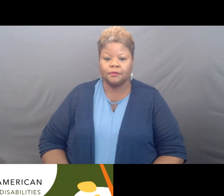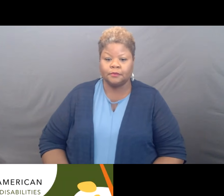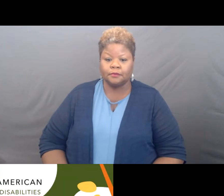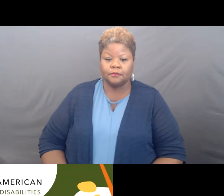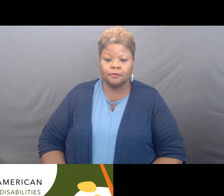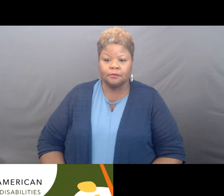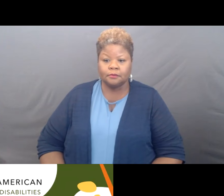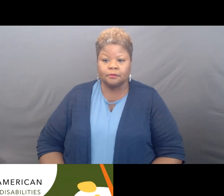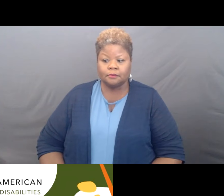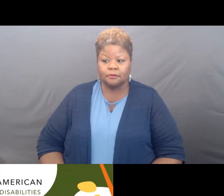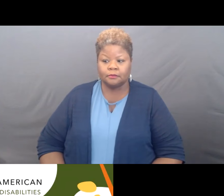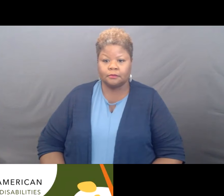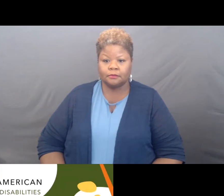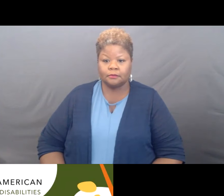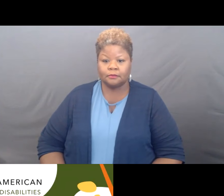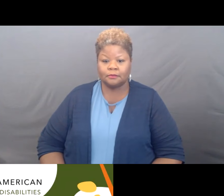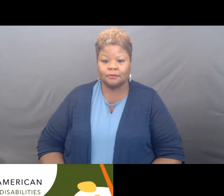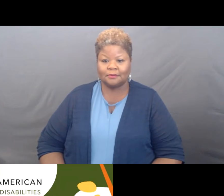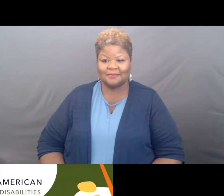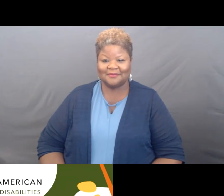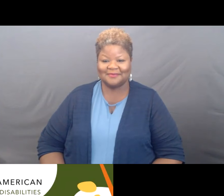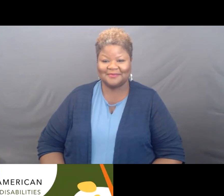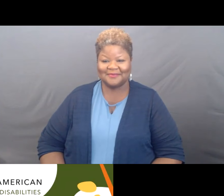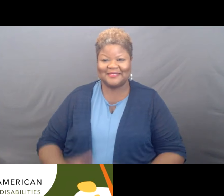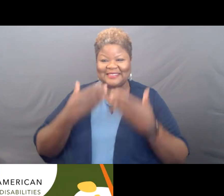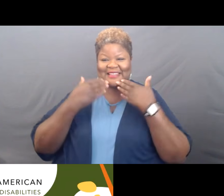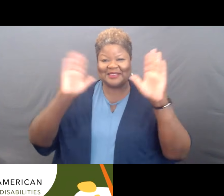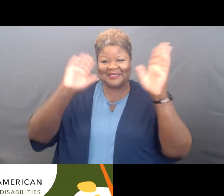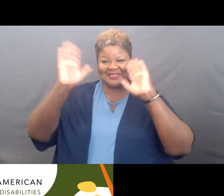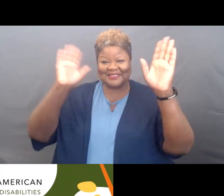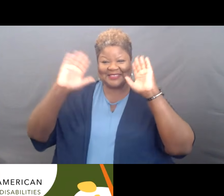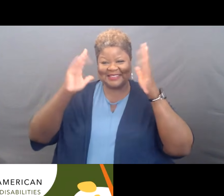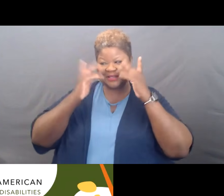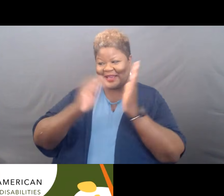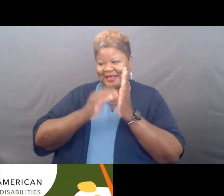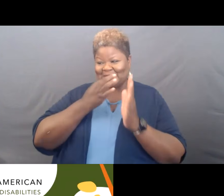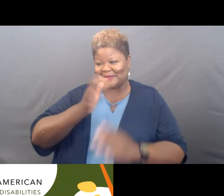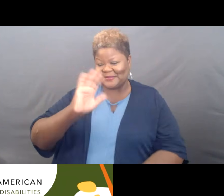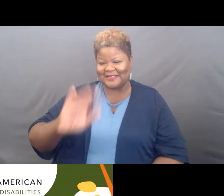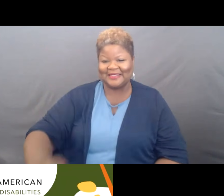Okay. Thank you, everyone, and we'll see you again soon.